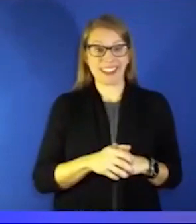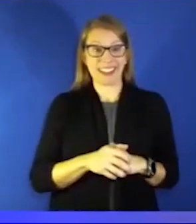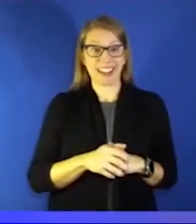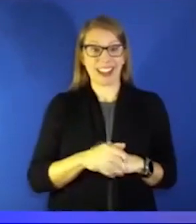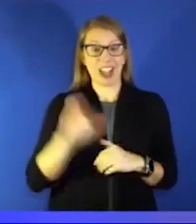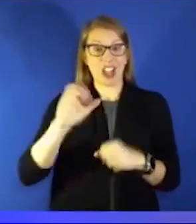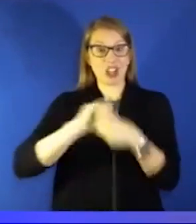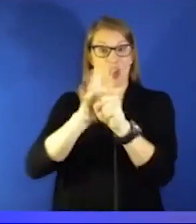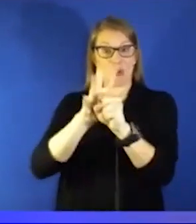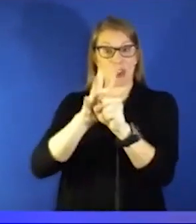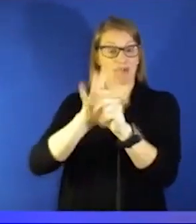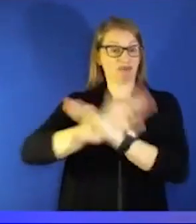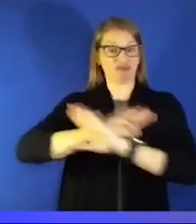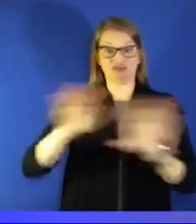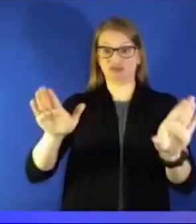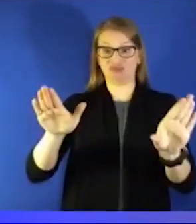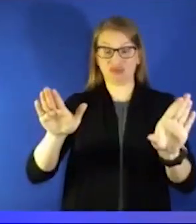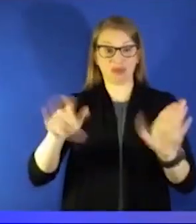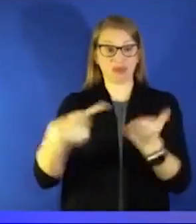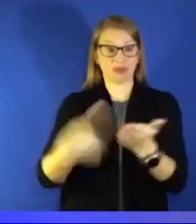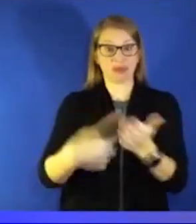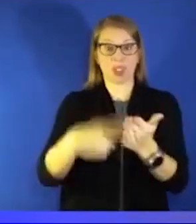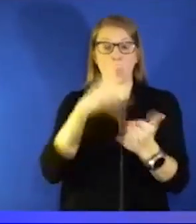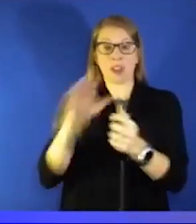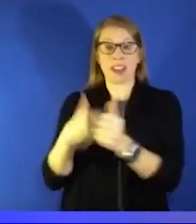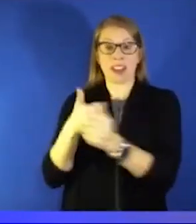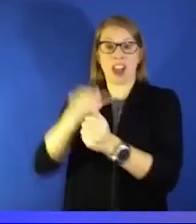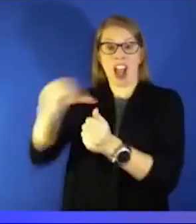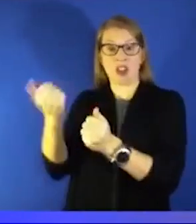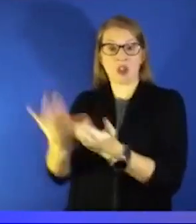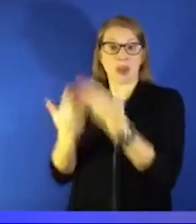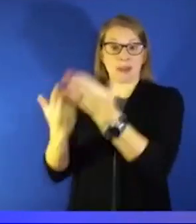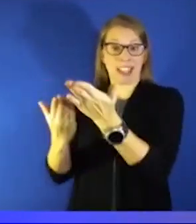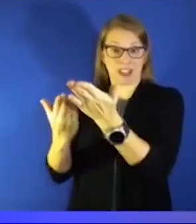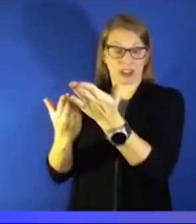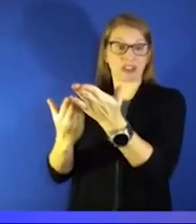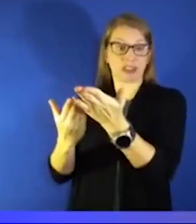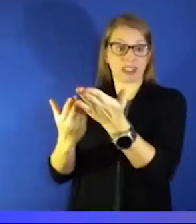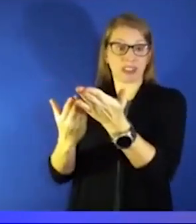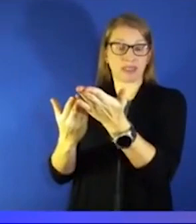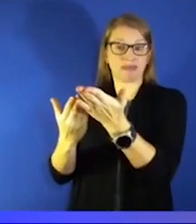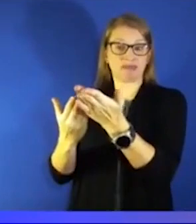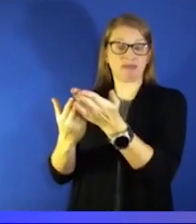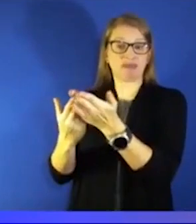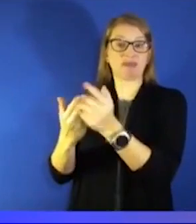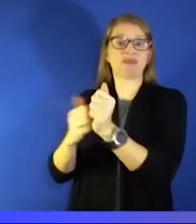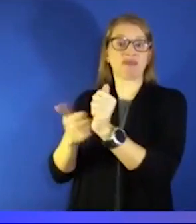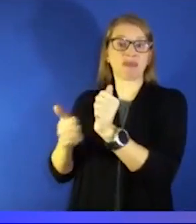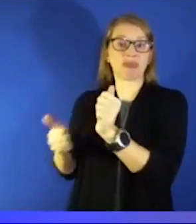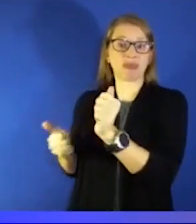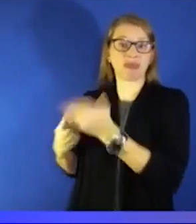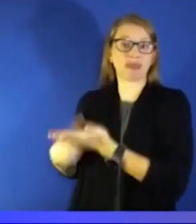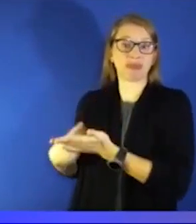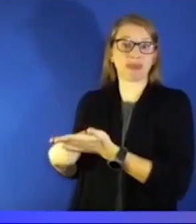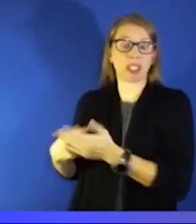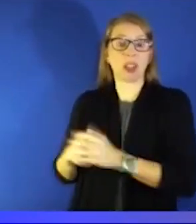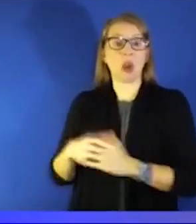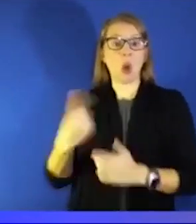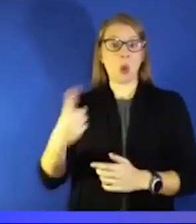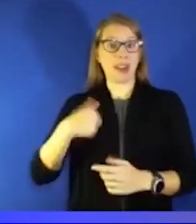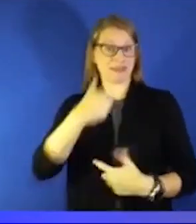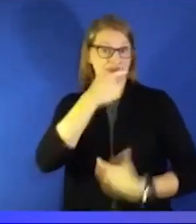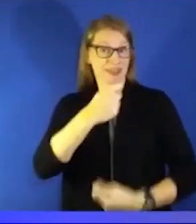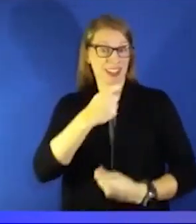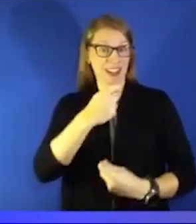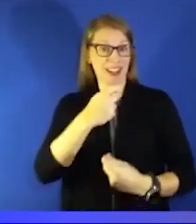going to try to catch up on a bunch of other recommendations that have kind of fallen by the wayside. One that I'm particularly interested in is